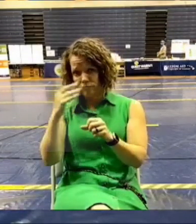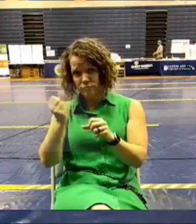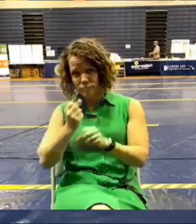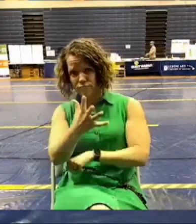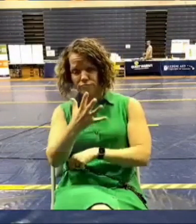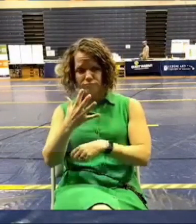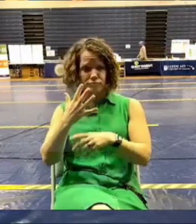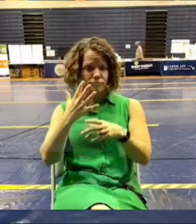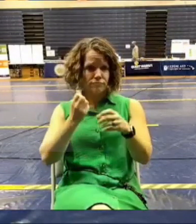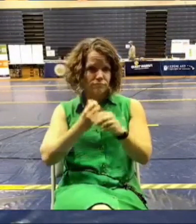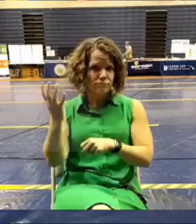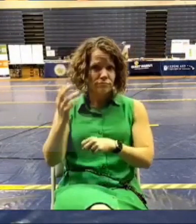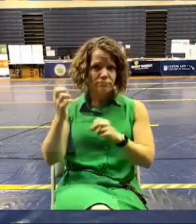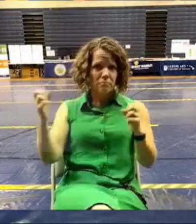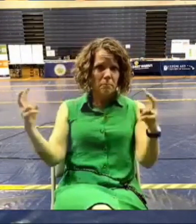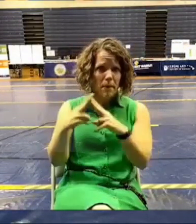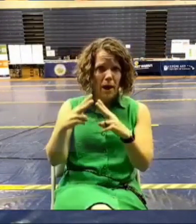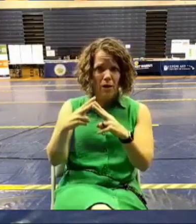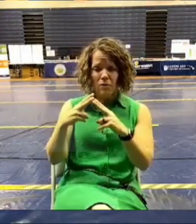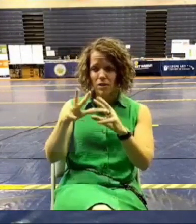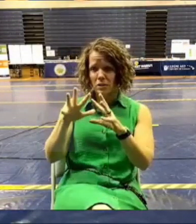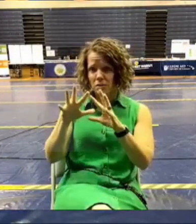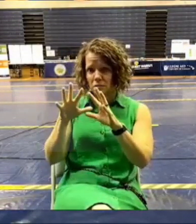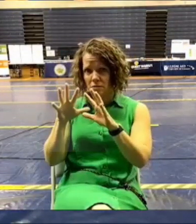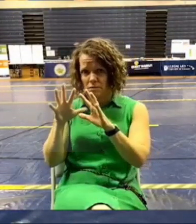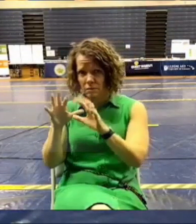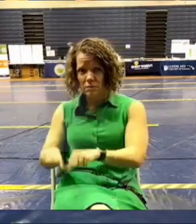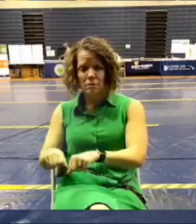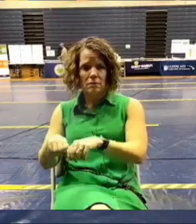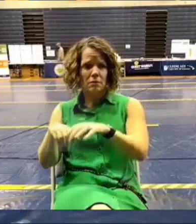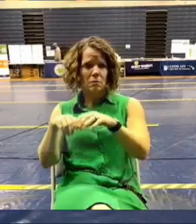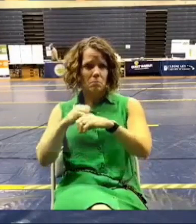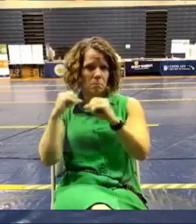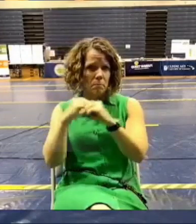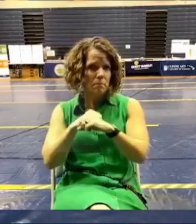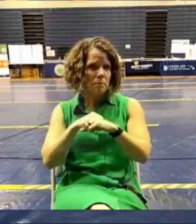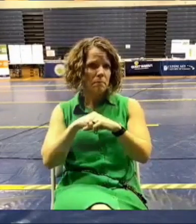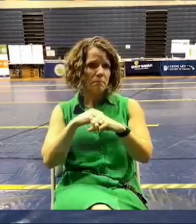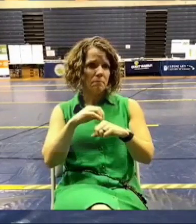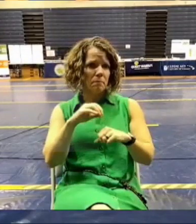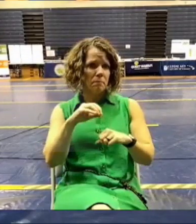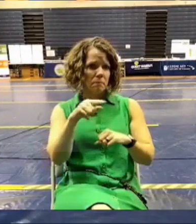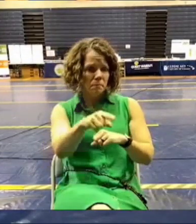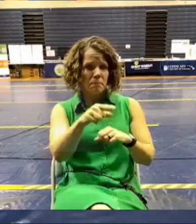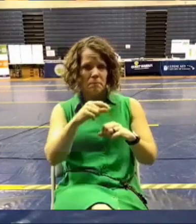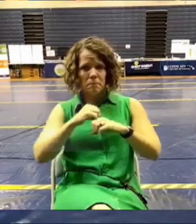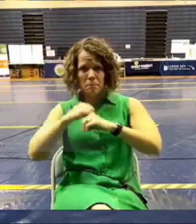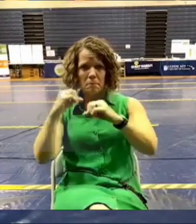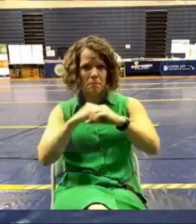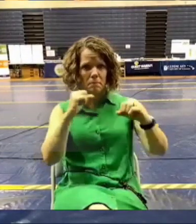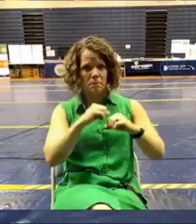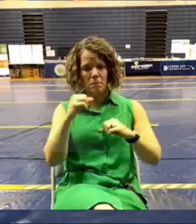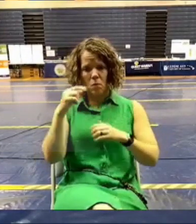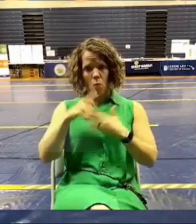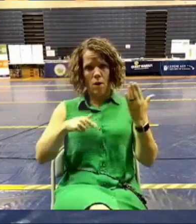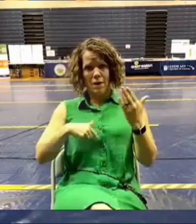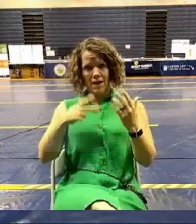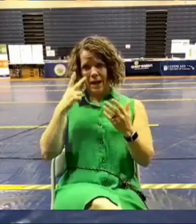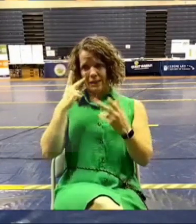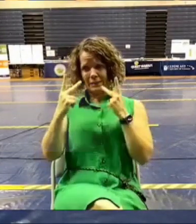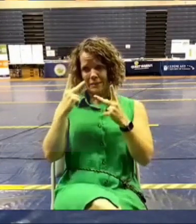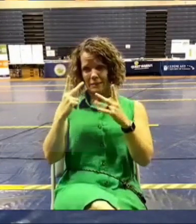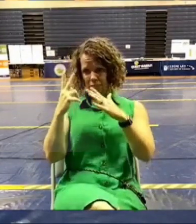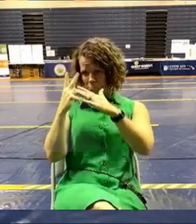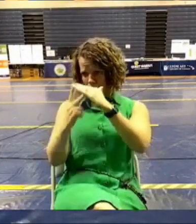everything from the Manchester attack, Paris attack, and I have been predicting them, not afterwards. So it's not a conspiracy.